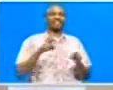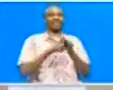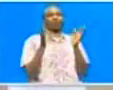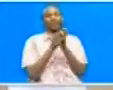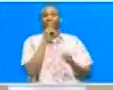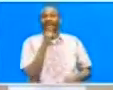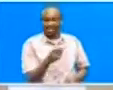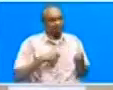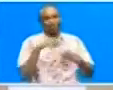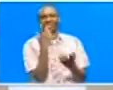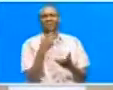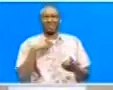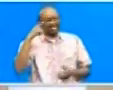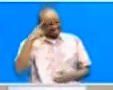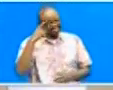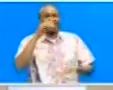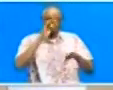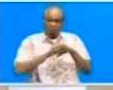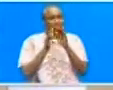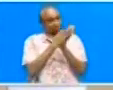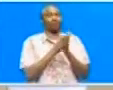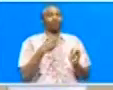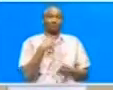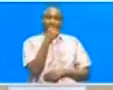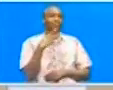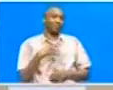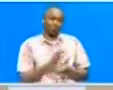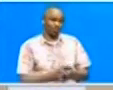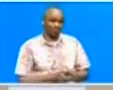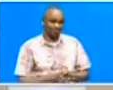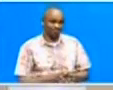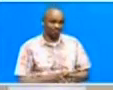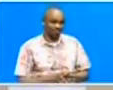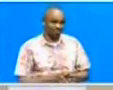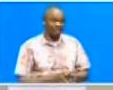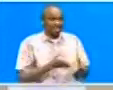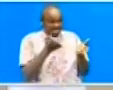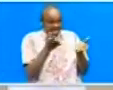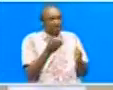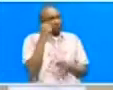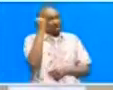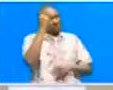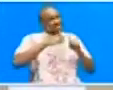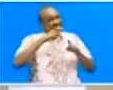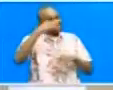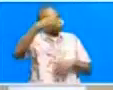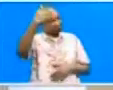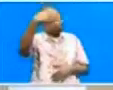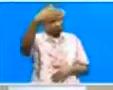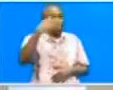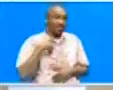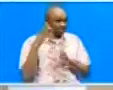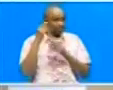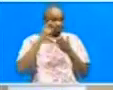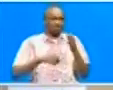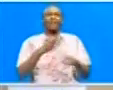ended up winning this. And I feel like it's such a good story for me to tell. Right. And in 5 years' time, I expect to be